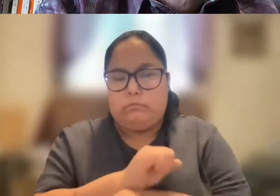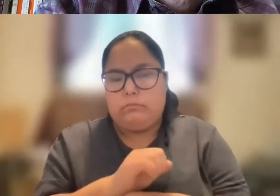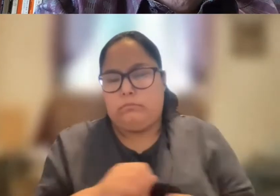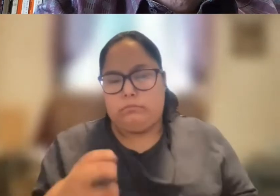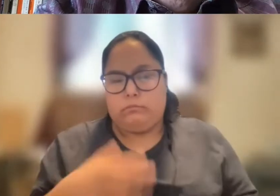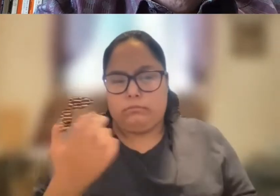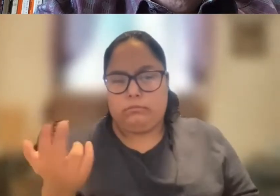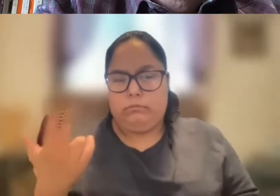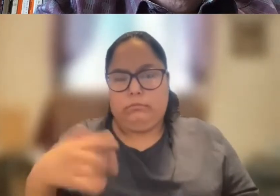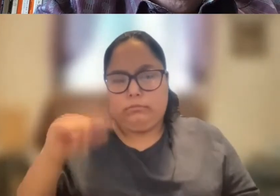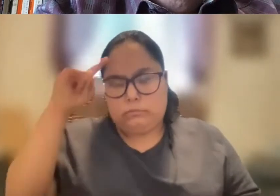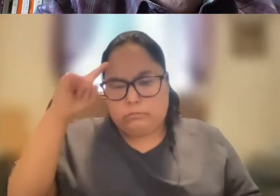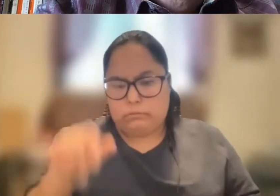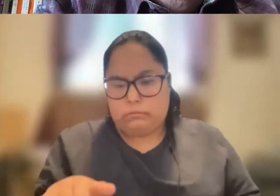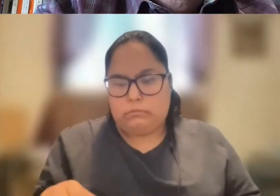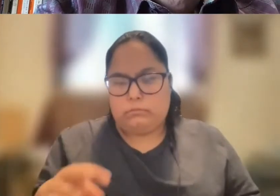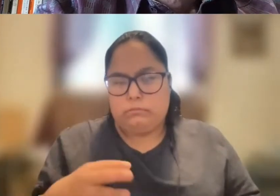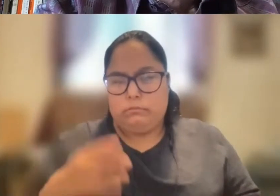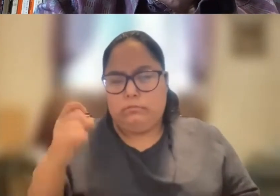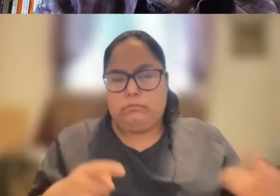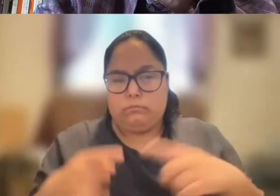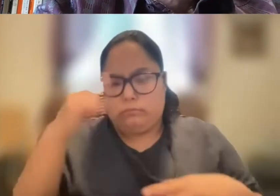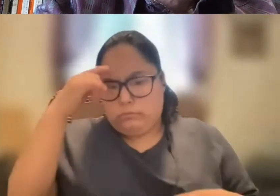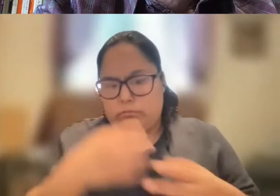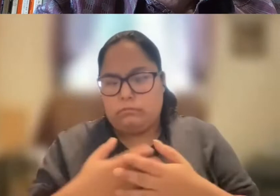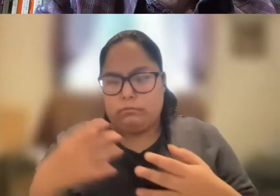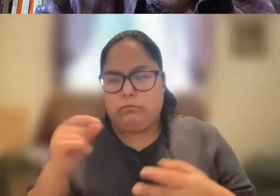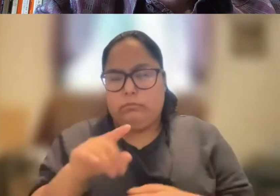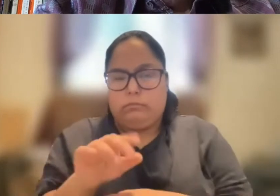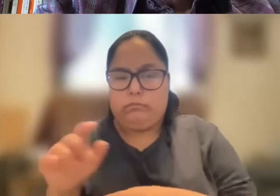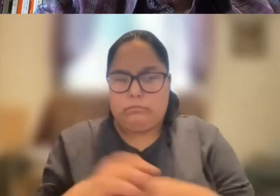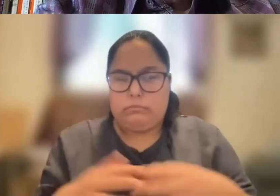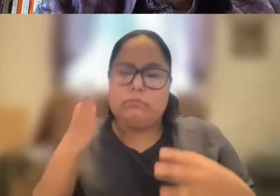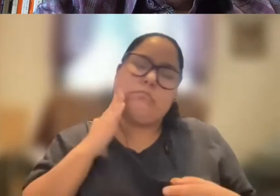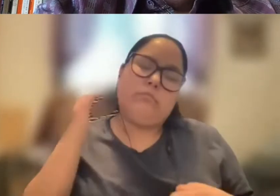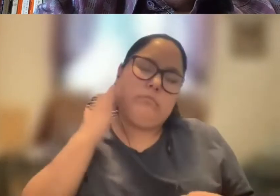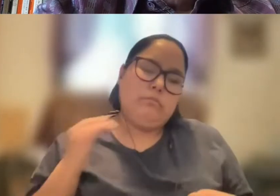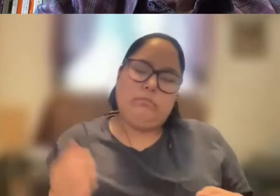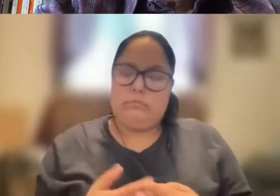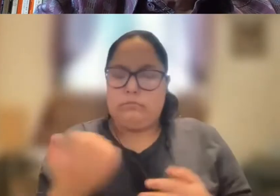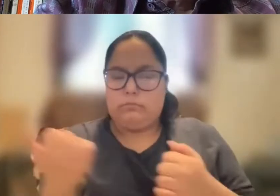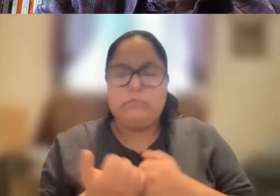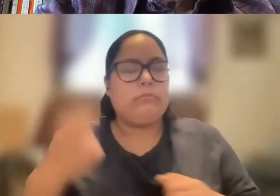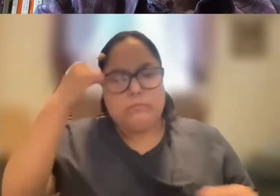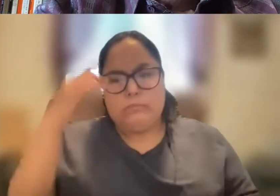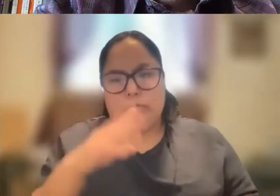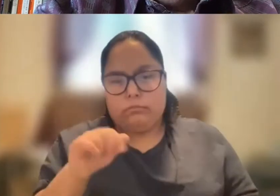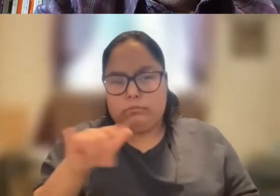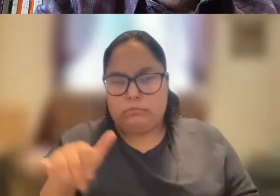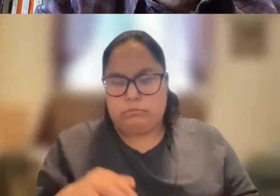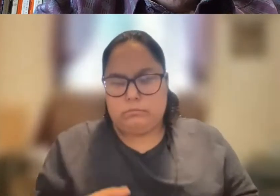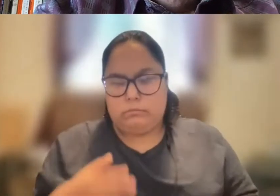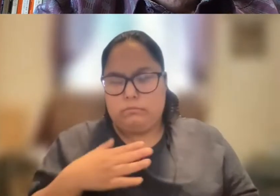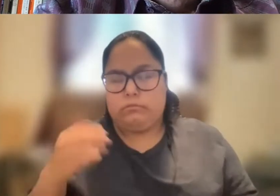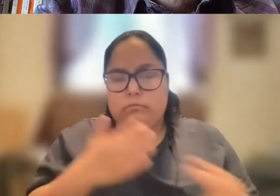hard way. So they have a lot of post-traumatic stress from their experiences of being abused in the military. But